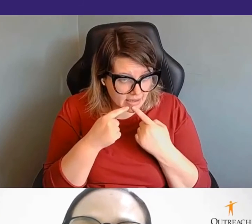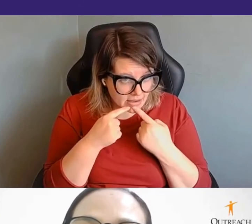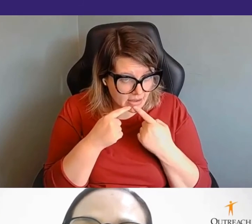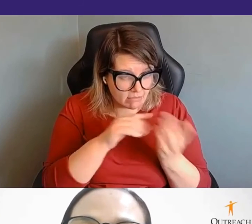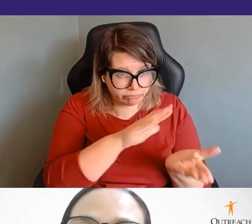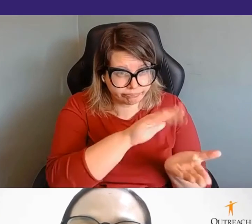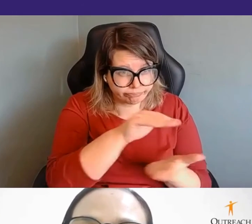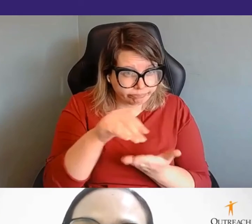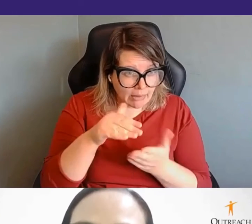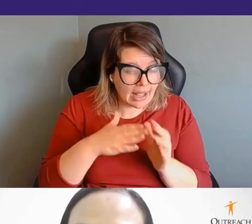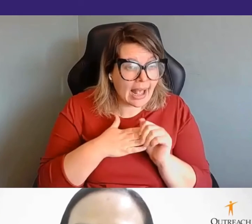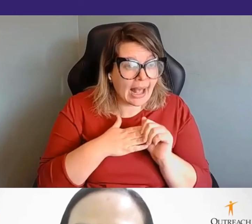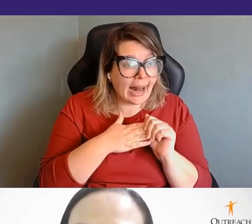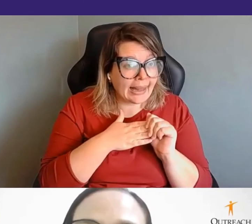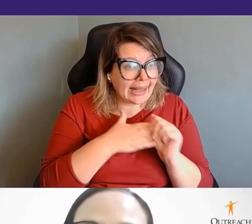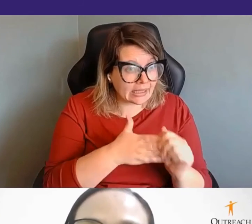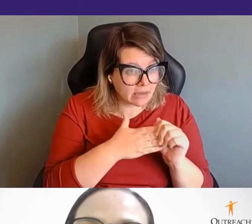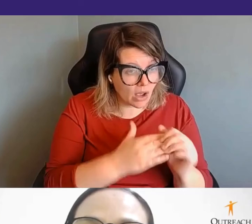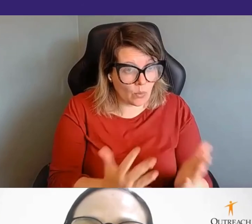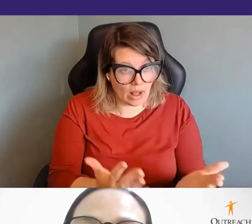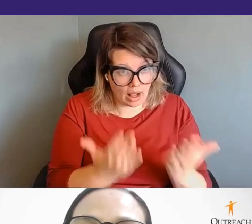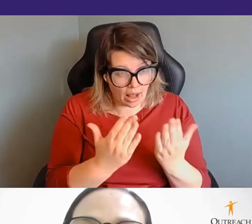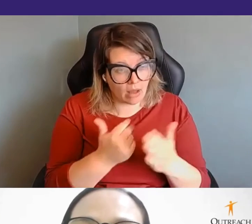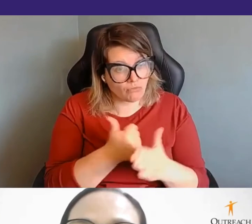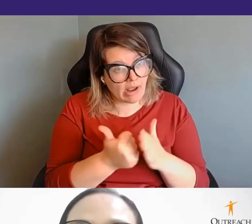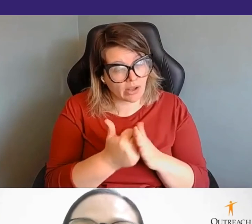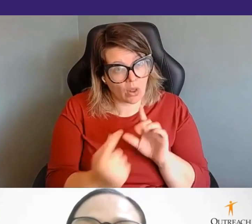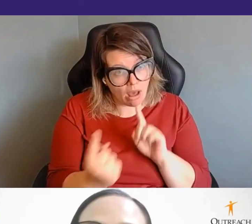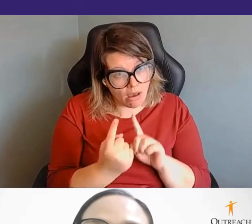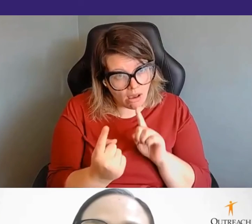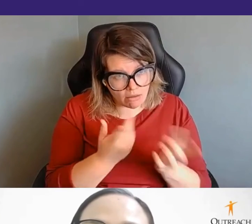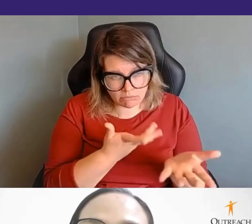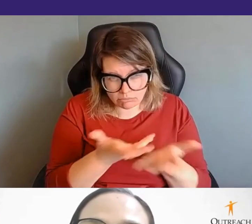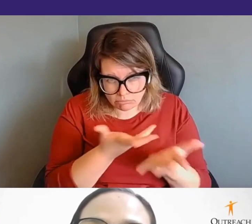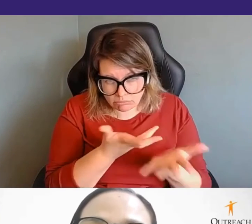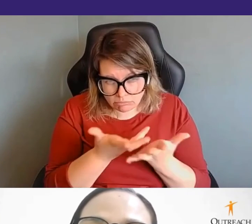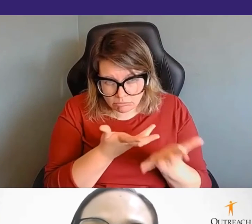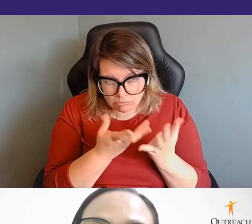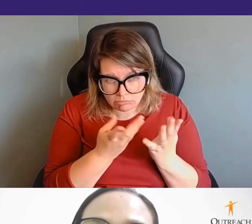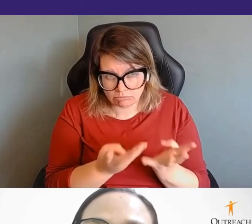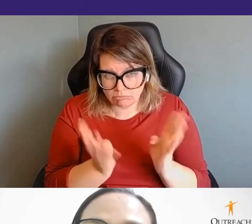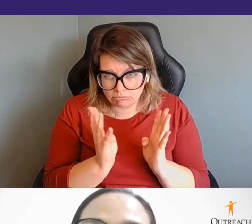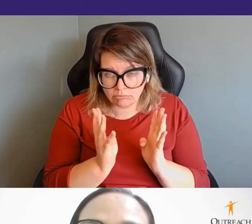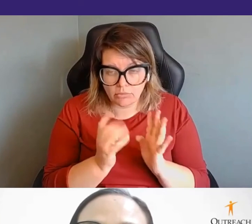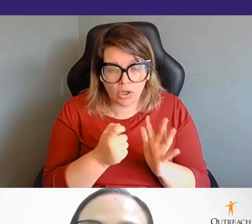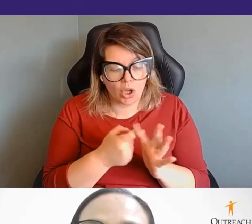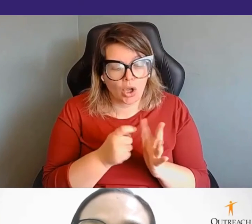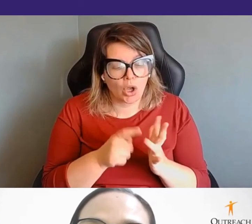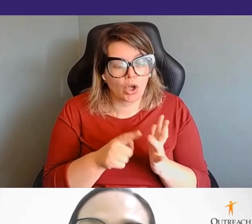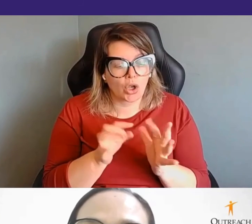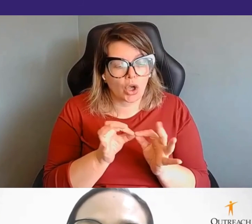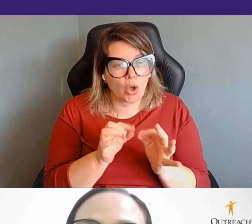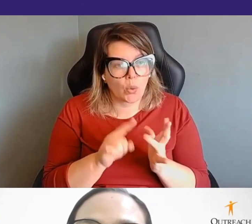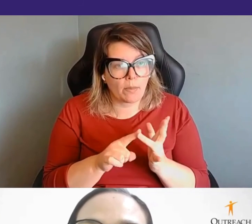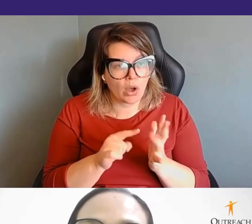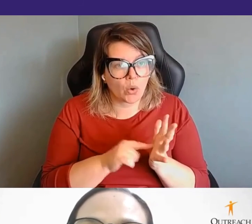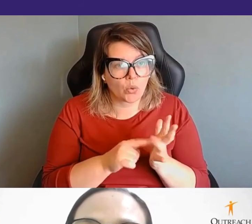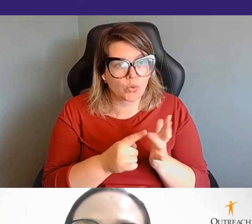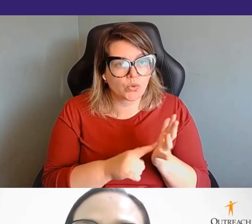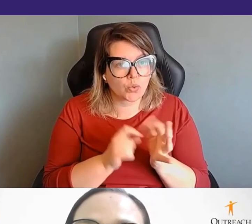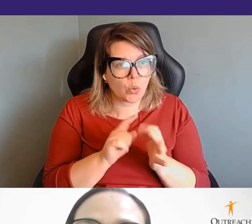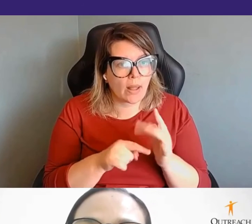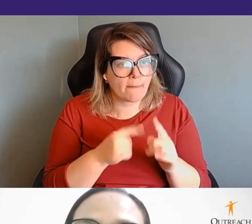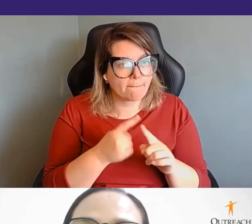or the enumerators, they come back periodically. And Kobo Toolbox, if it's quantitative data and we're using Kobo